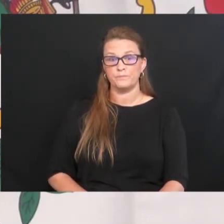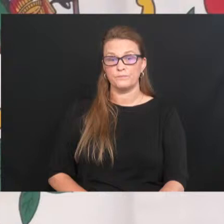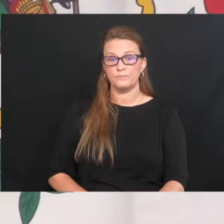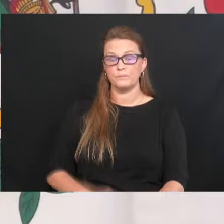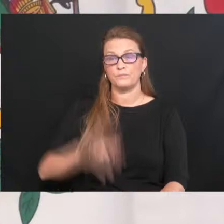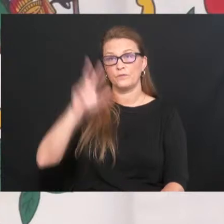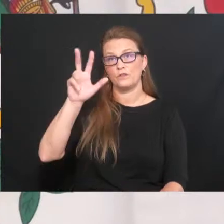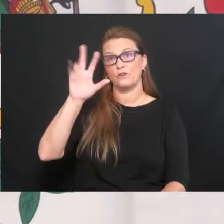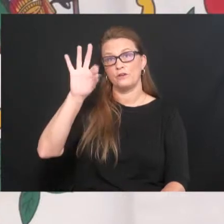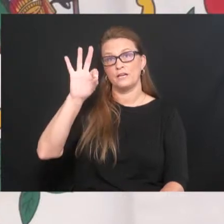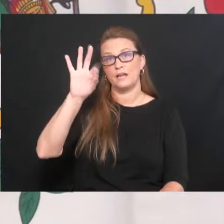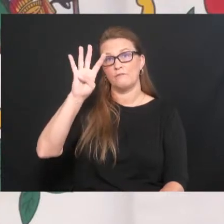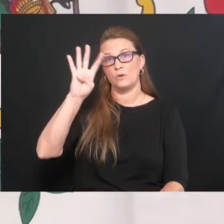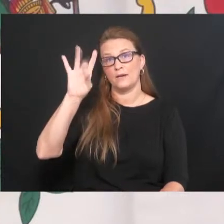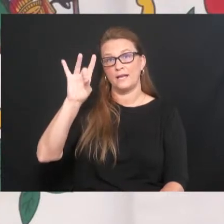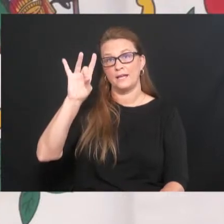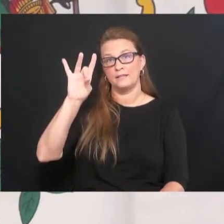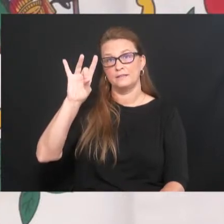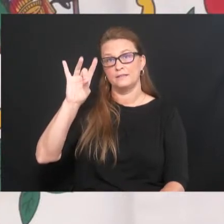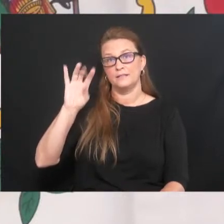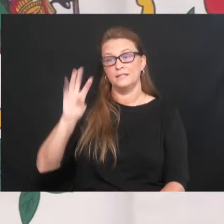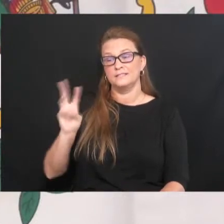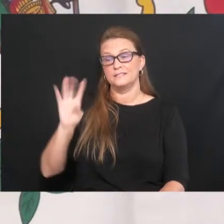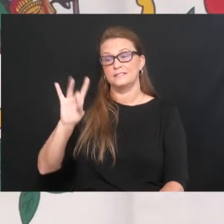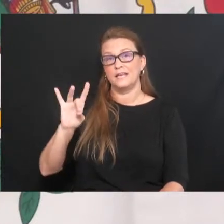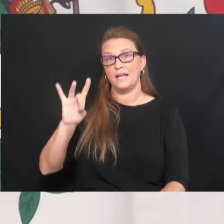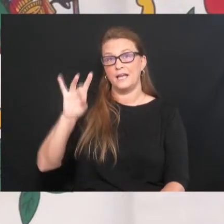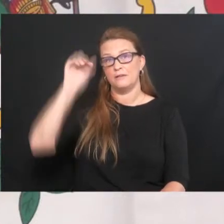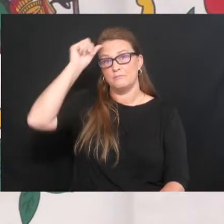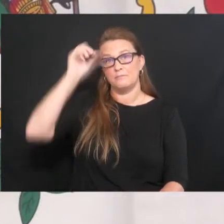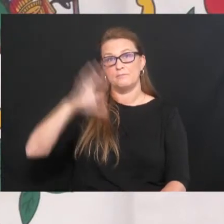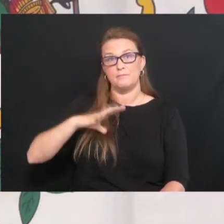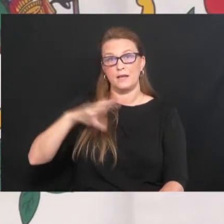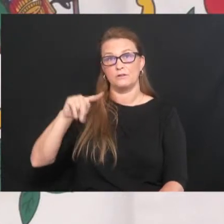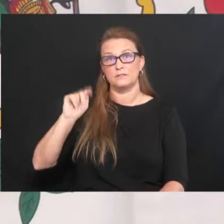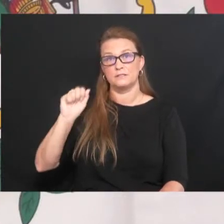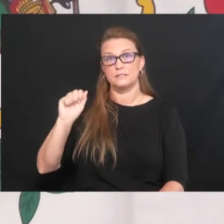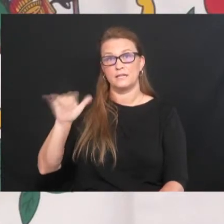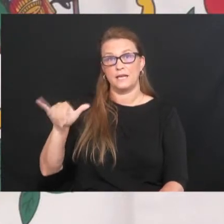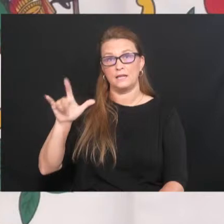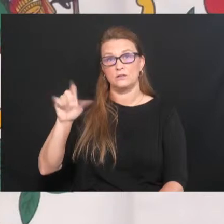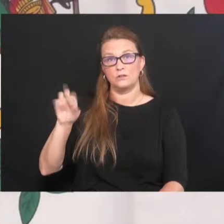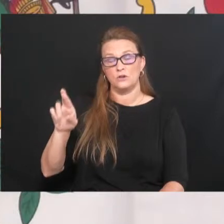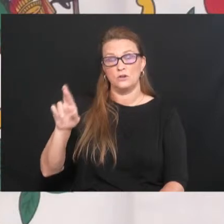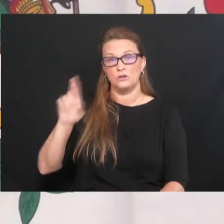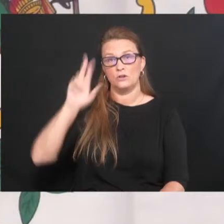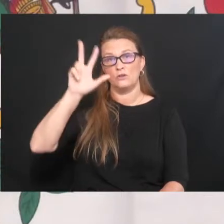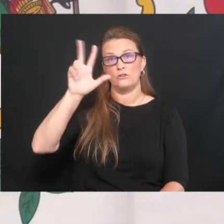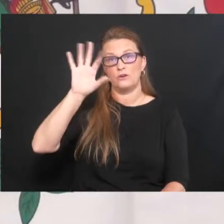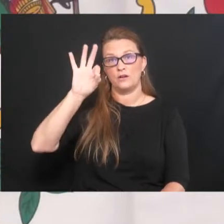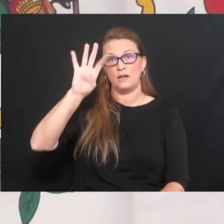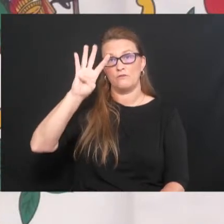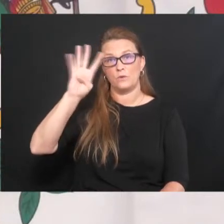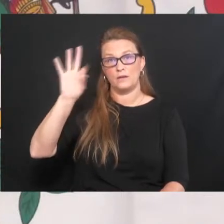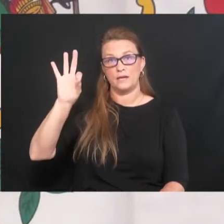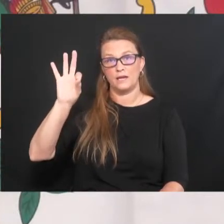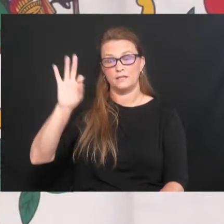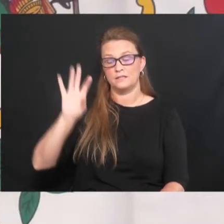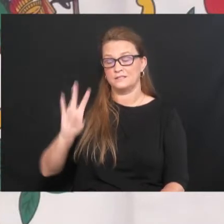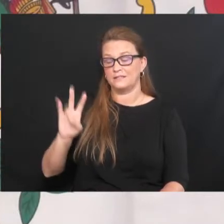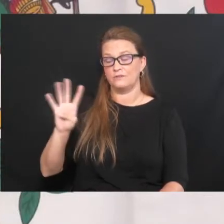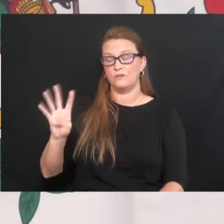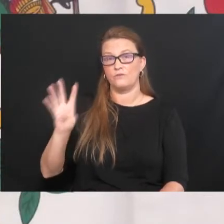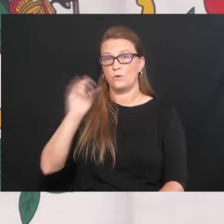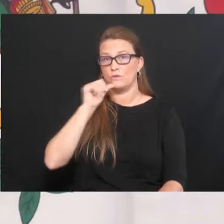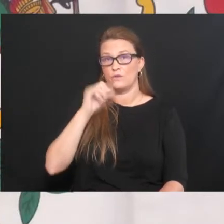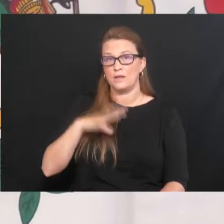The 3,948th death is a 68-year-old male from Taylor County. The 3,949th death is a